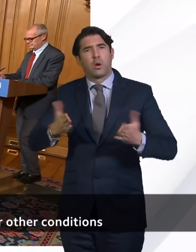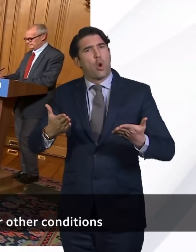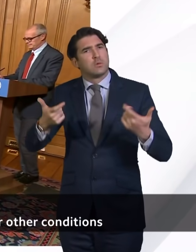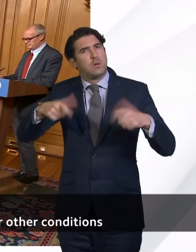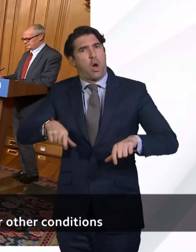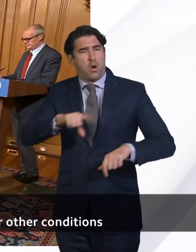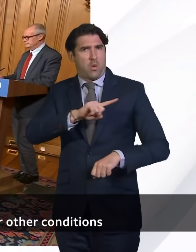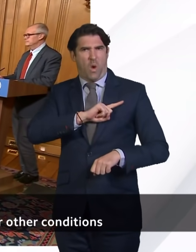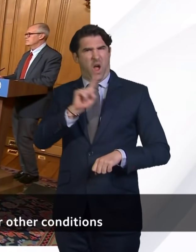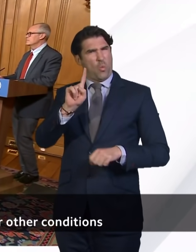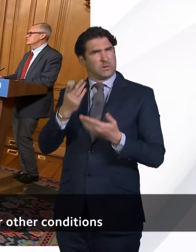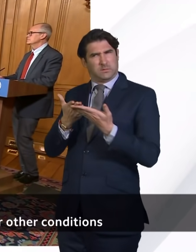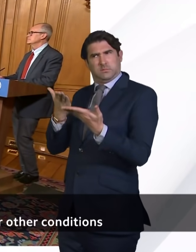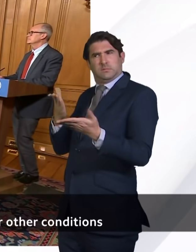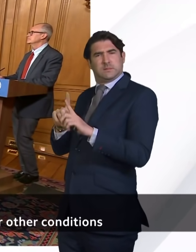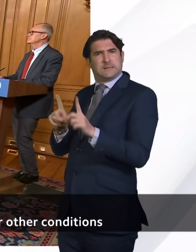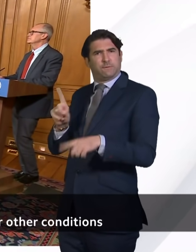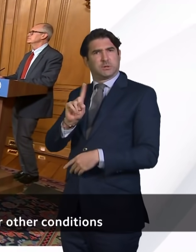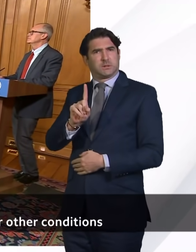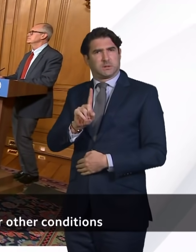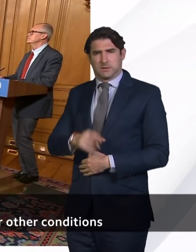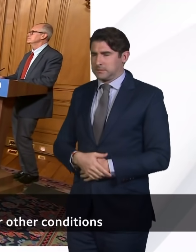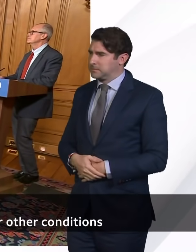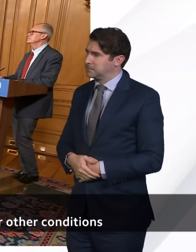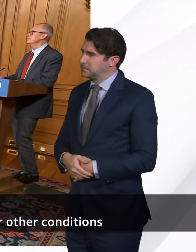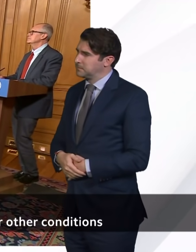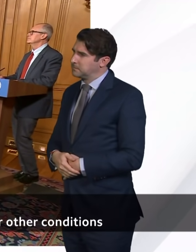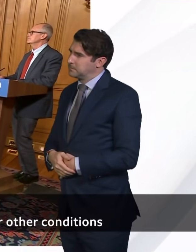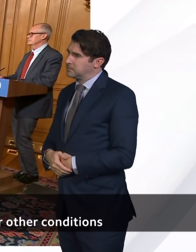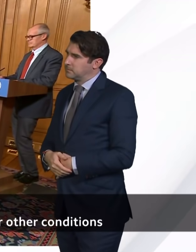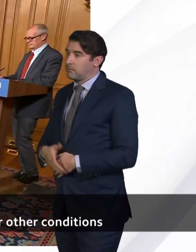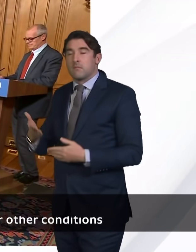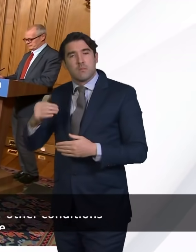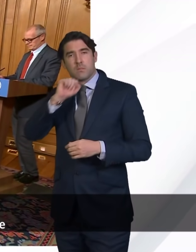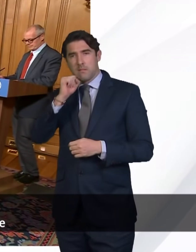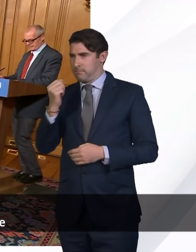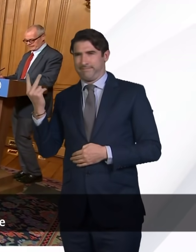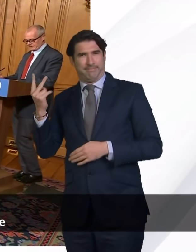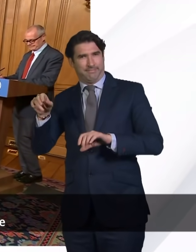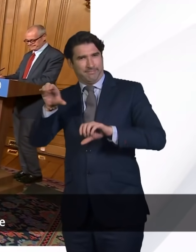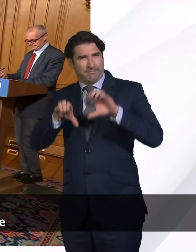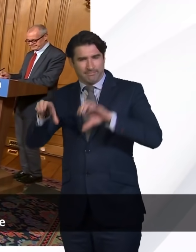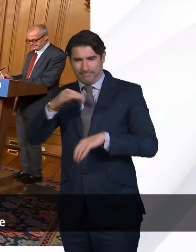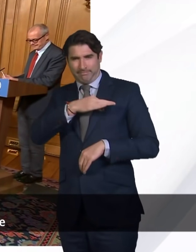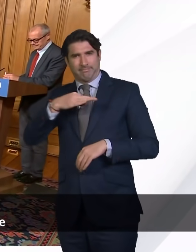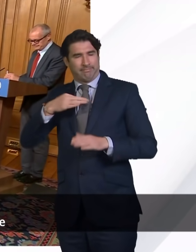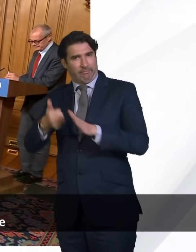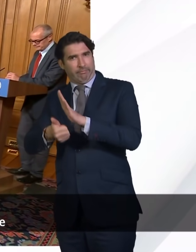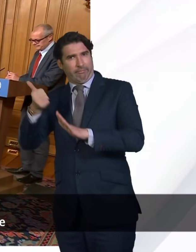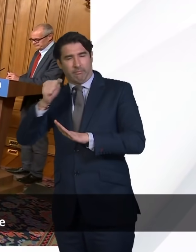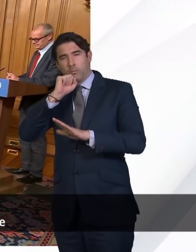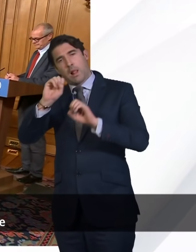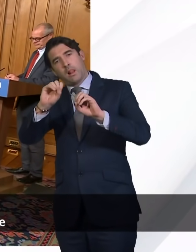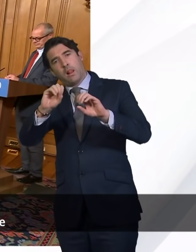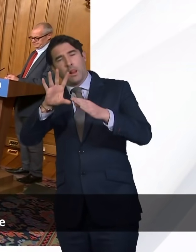both on the epidemiology, the localisation of the disease, and the difference in the rate of spread of the